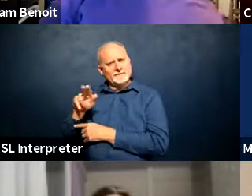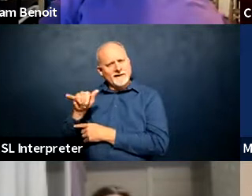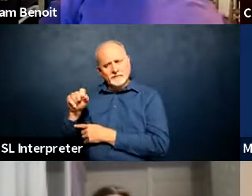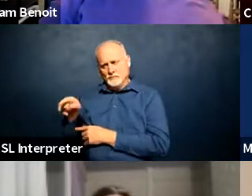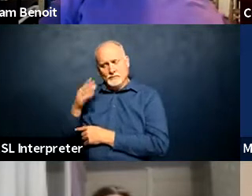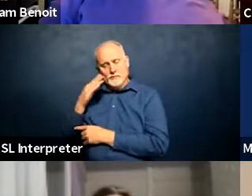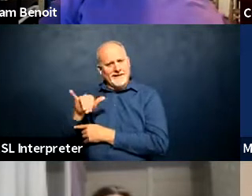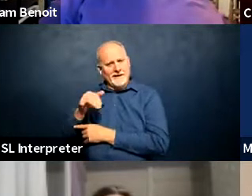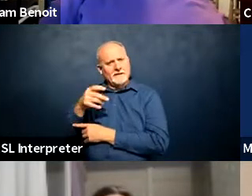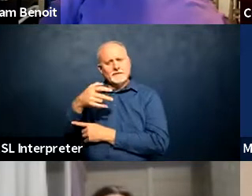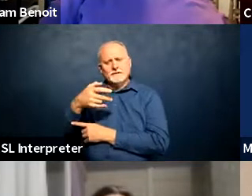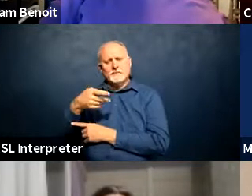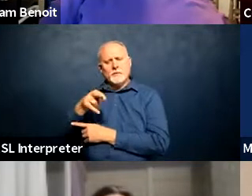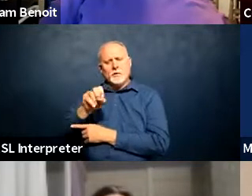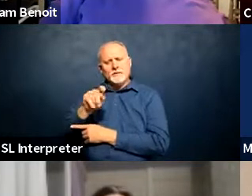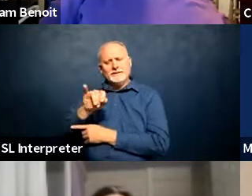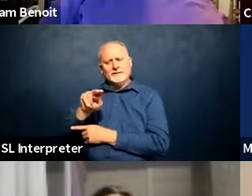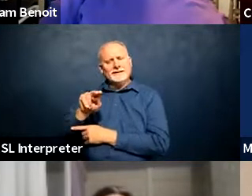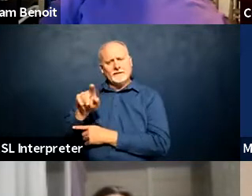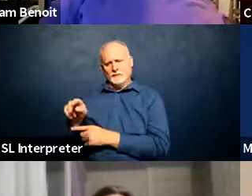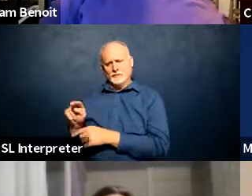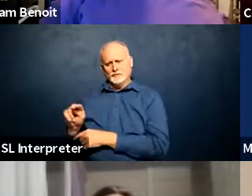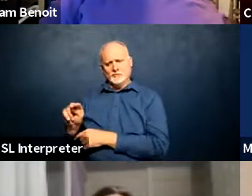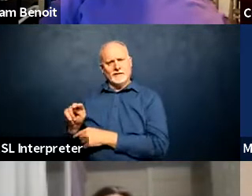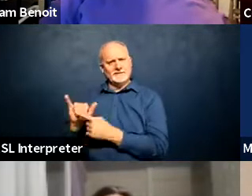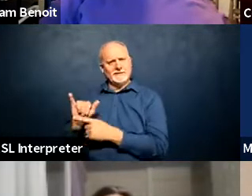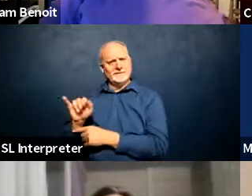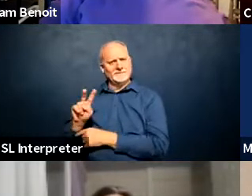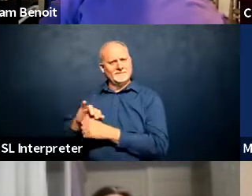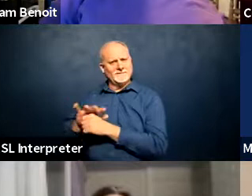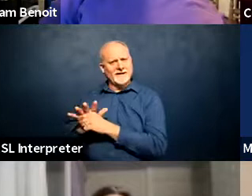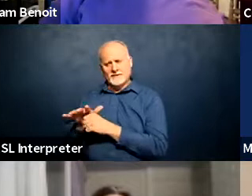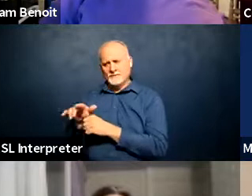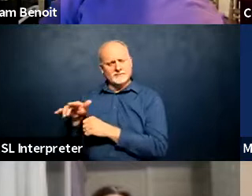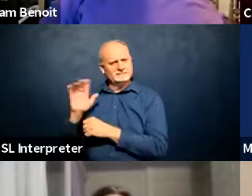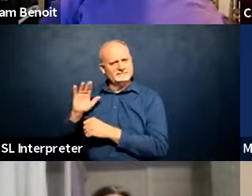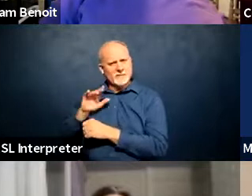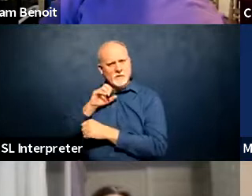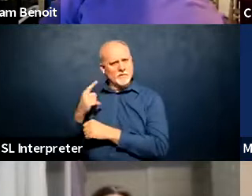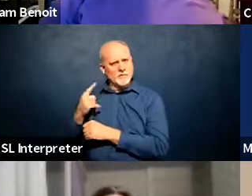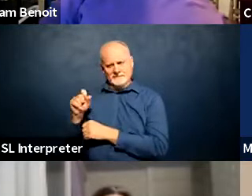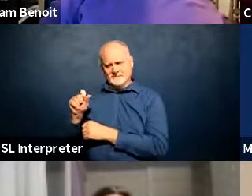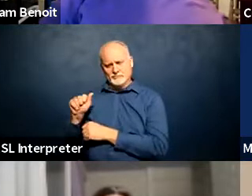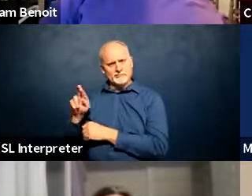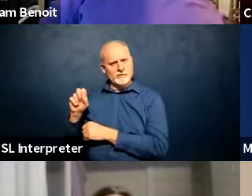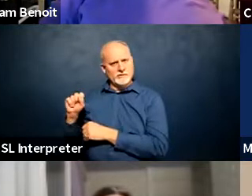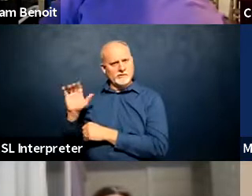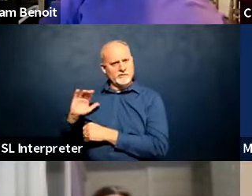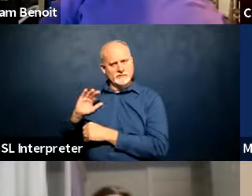a critical part of being able to neutralize the virus as well as its infectivity. So we had that head start.